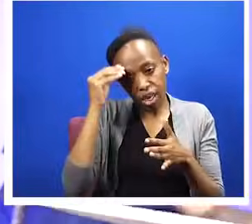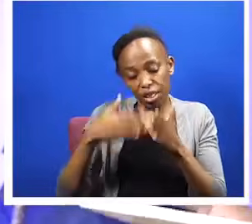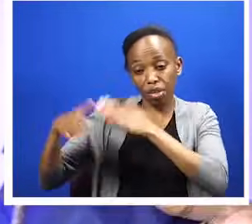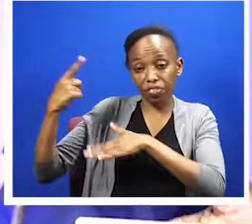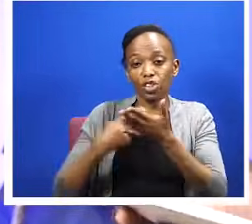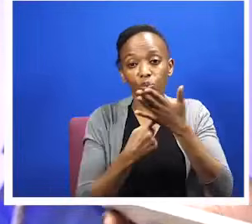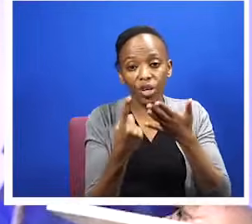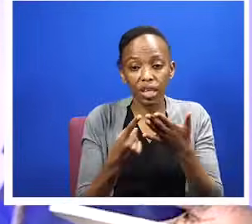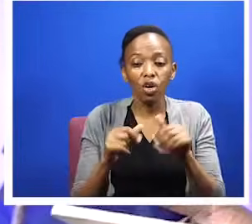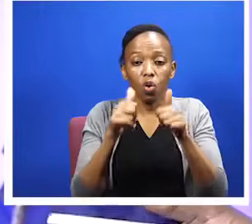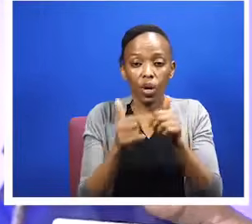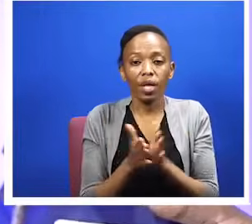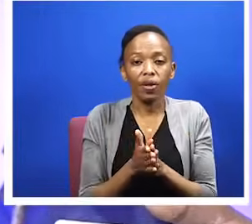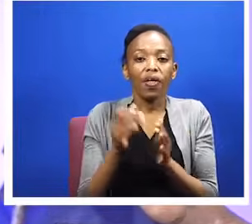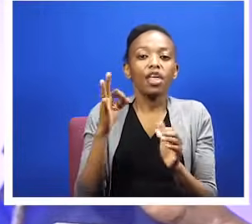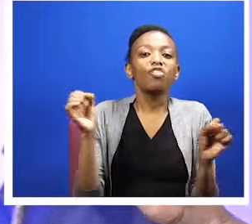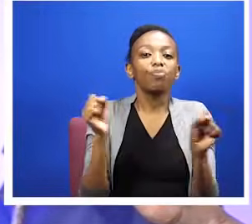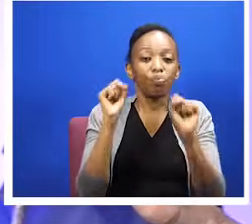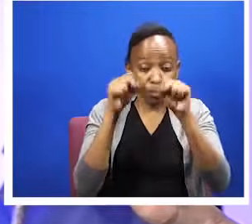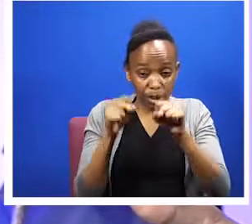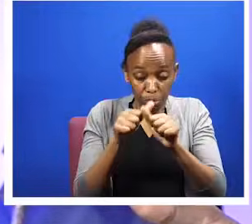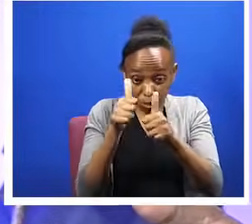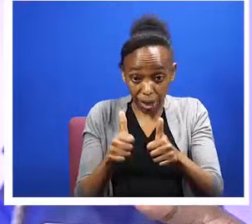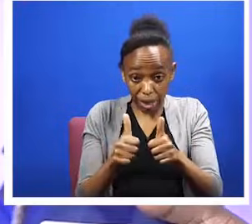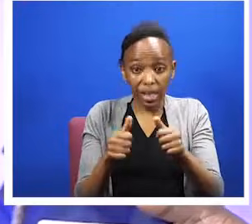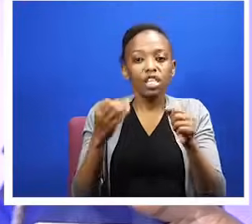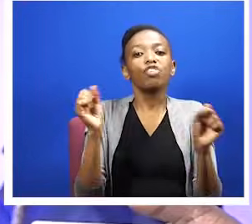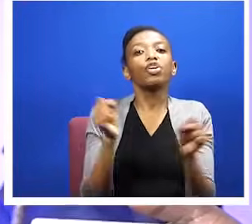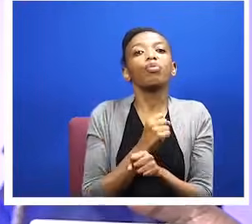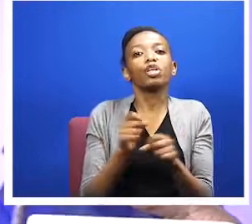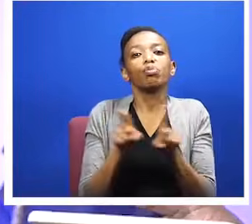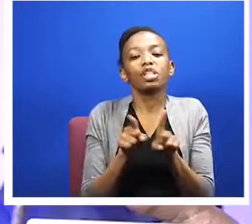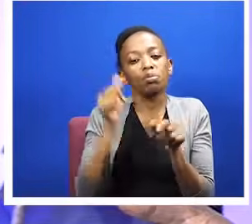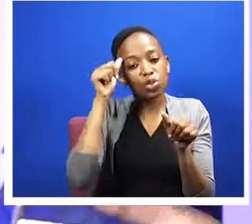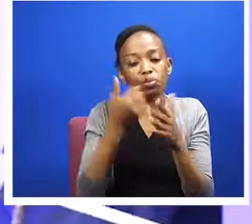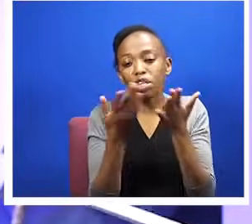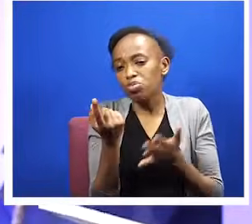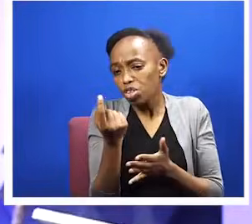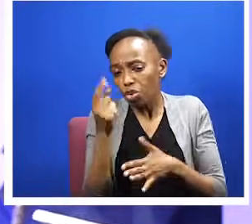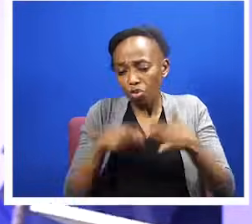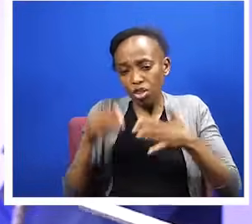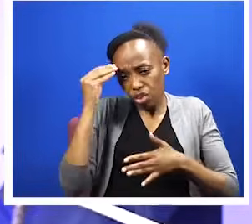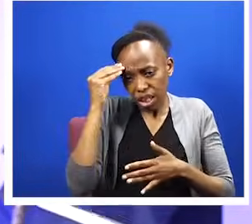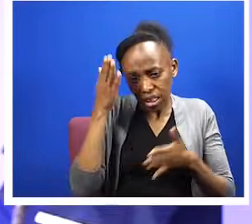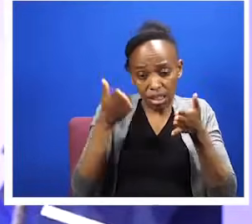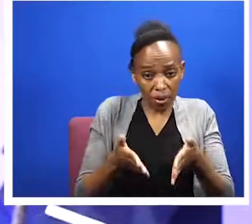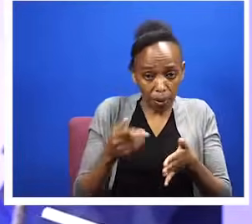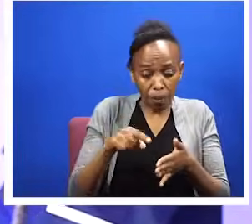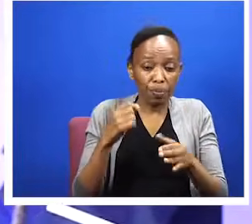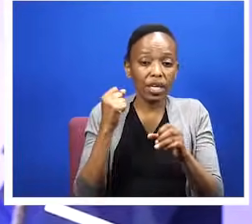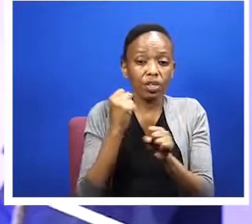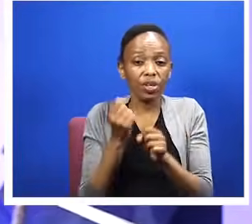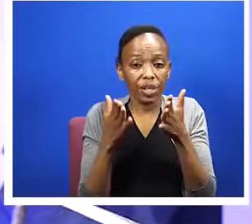weeks? Well, if you can, very good. And if you can't, I'll just remind you a little bit what you learned. So we've been doing the